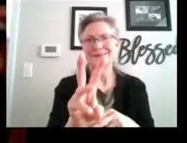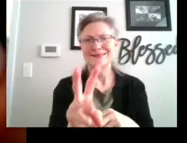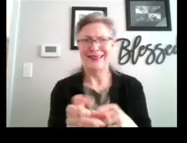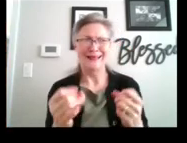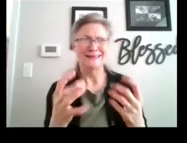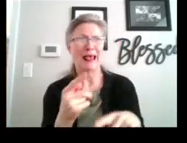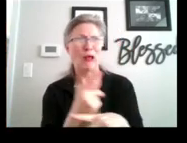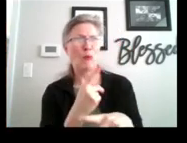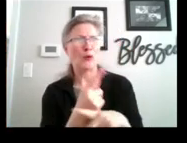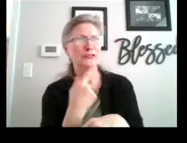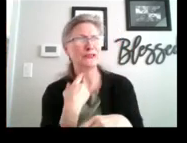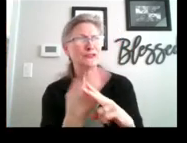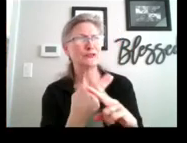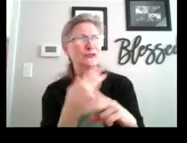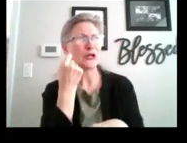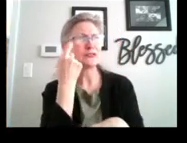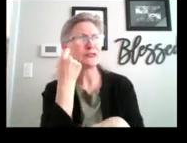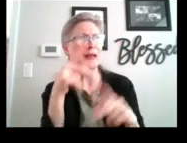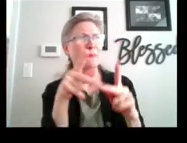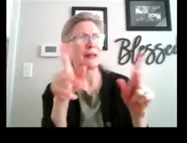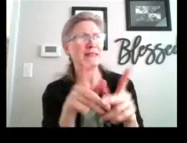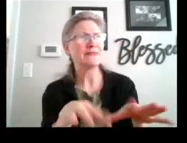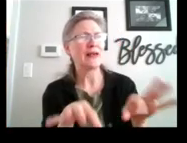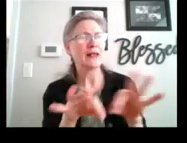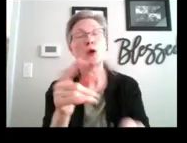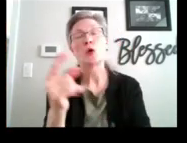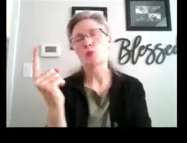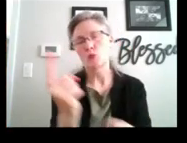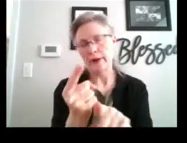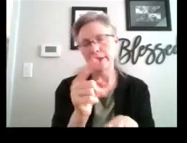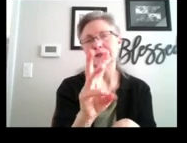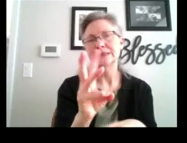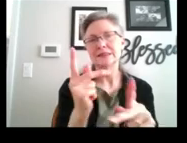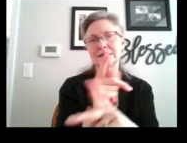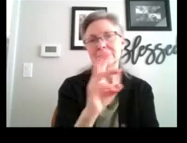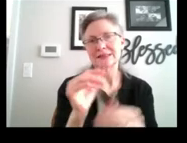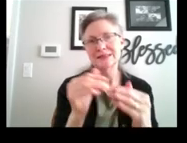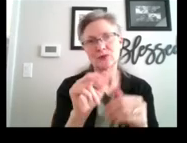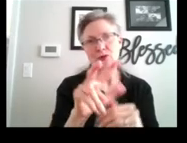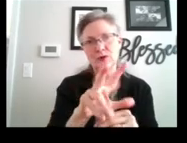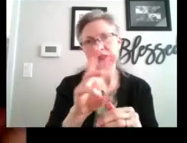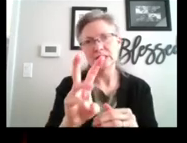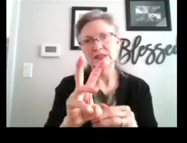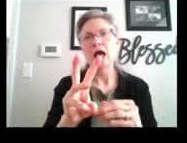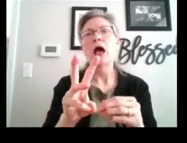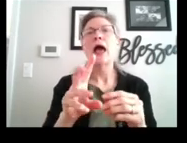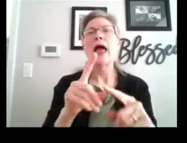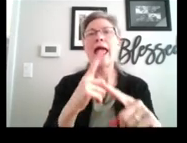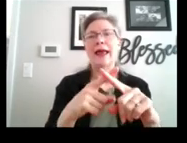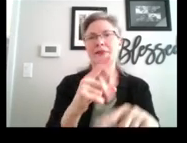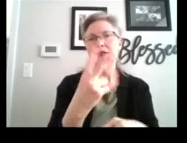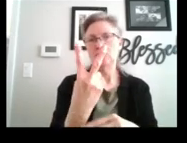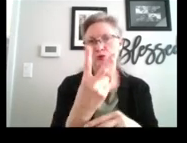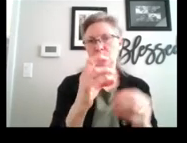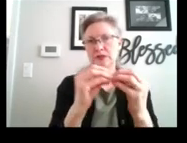of work. You could have just used your understanding of place value. You're totally correct, and I hope you did that. So we know that there are